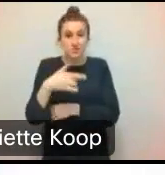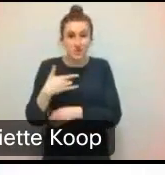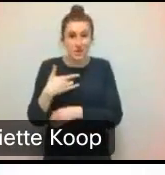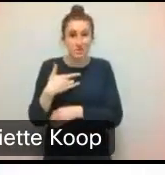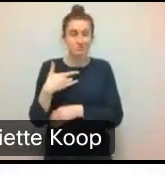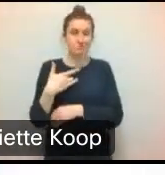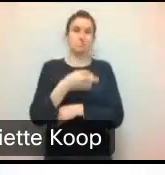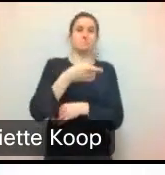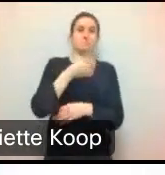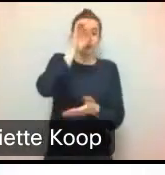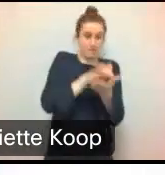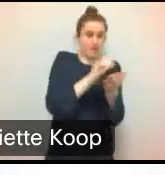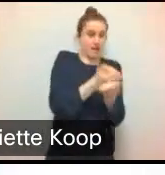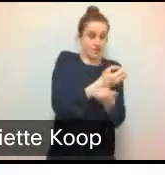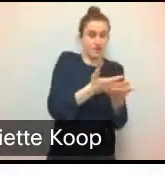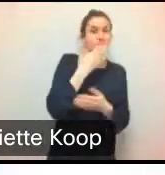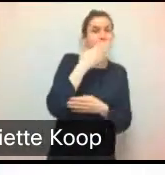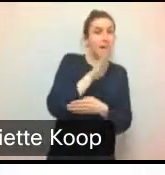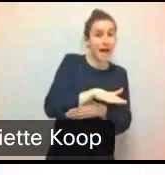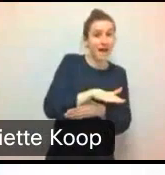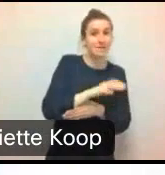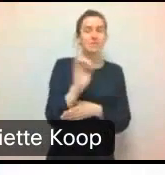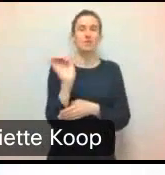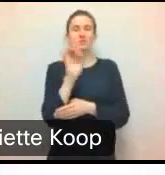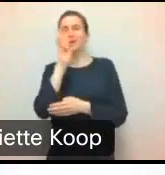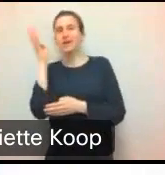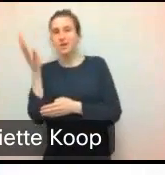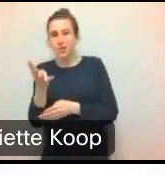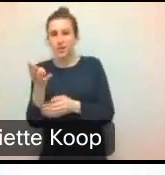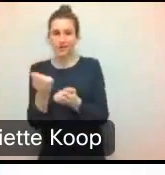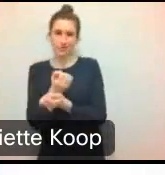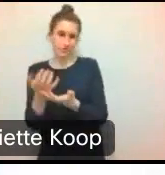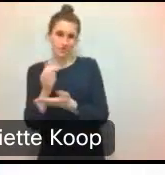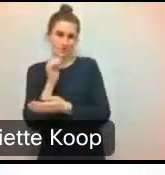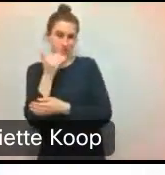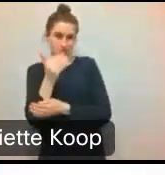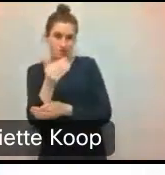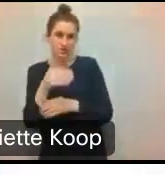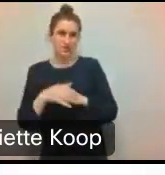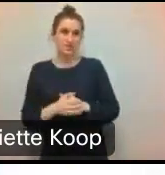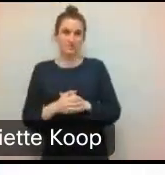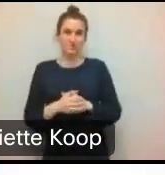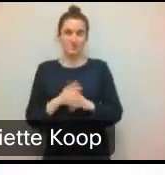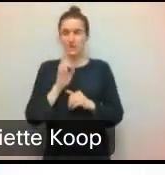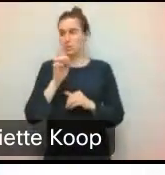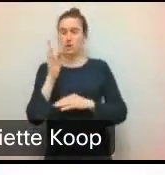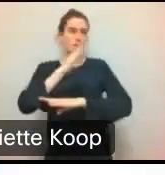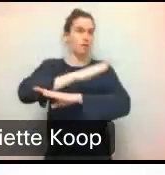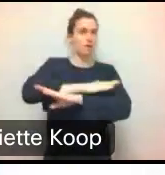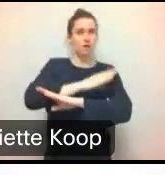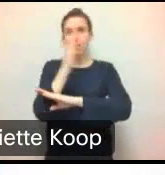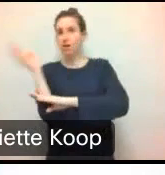dismissing everything right on site is not even better. Going to extremes really doesn't help.